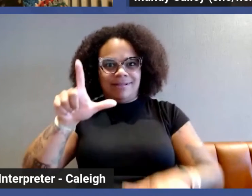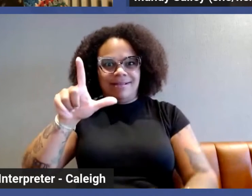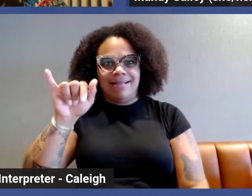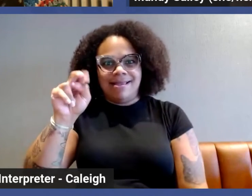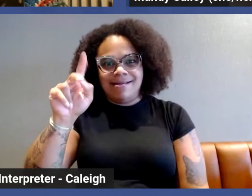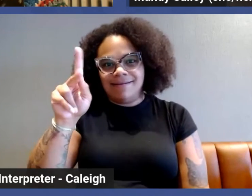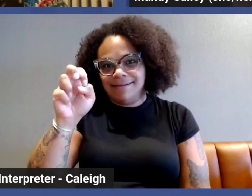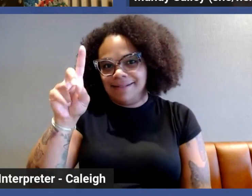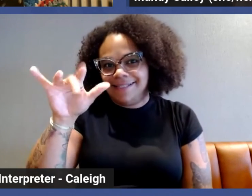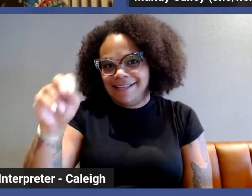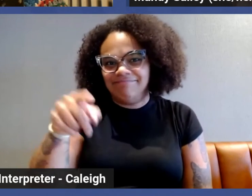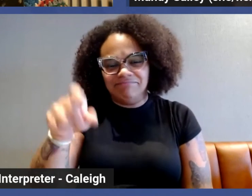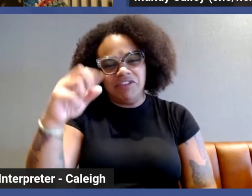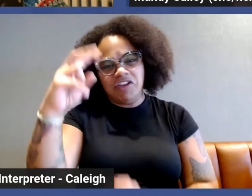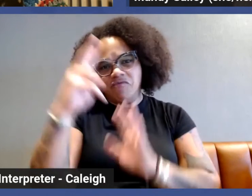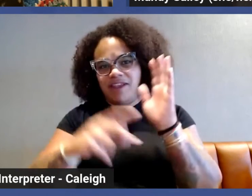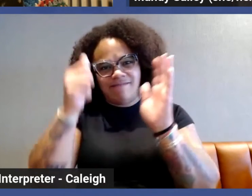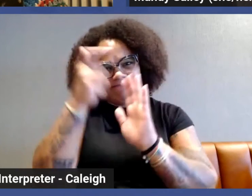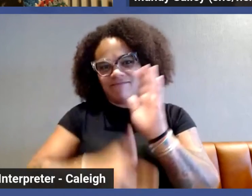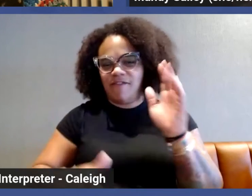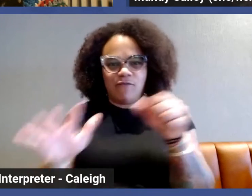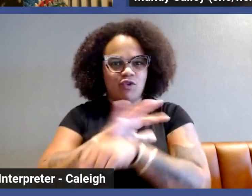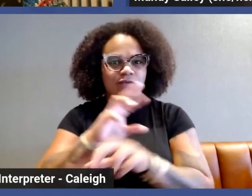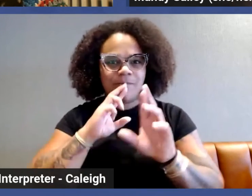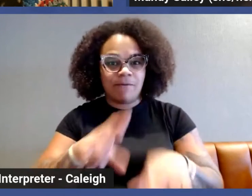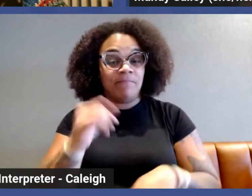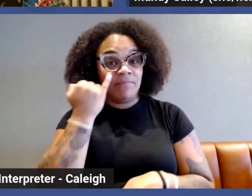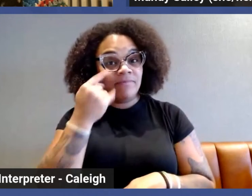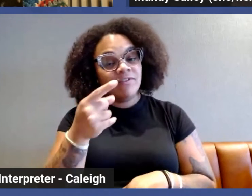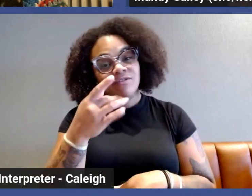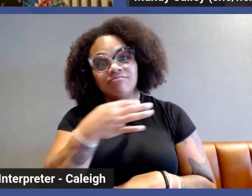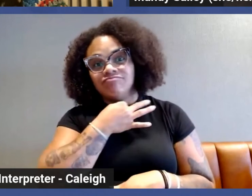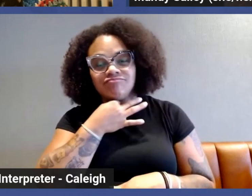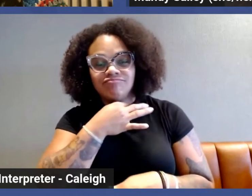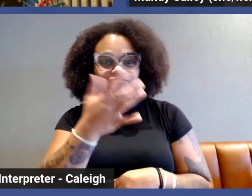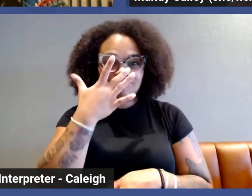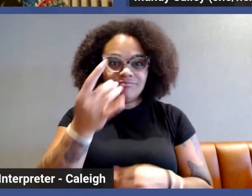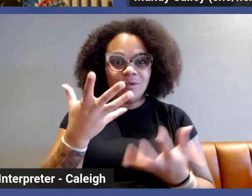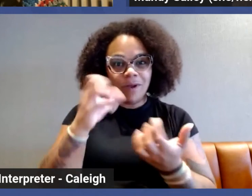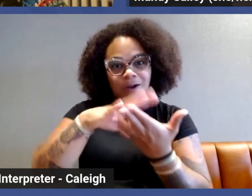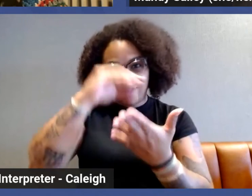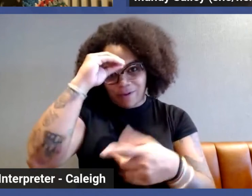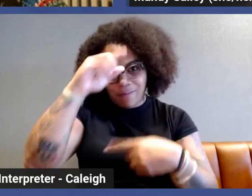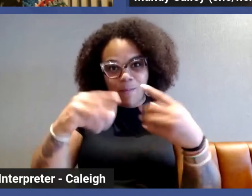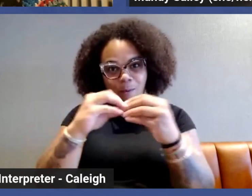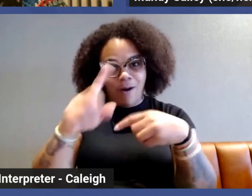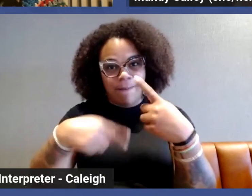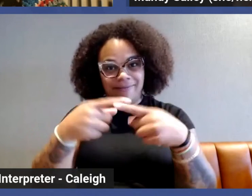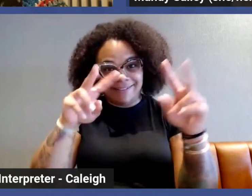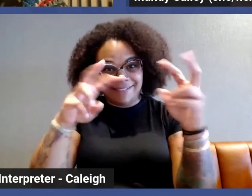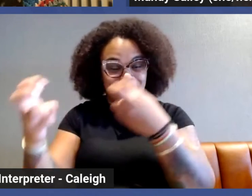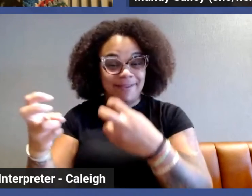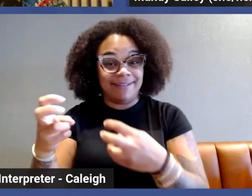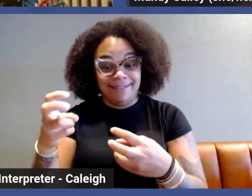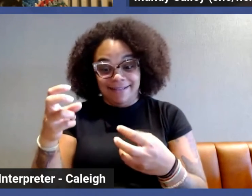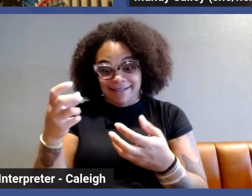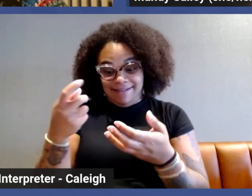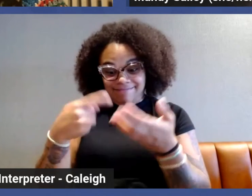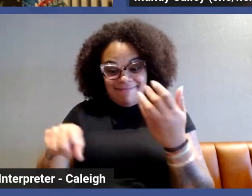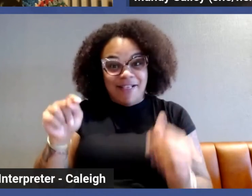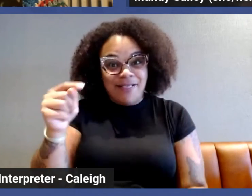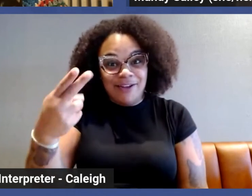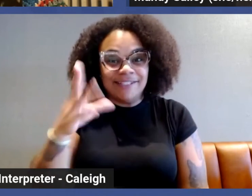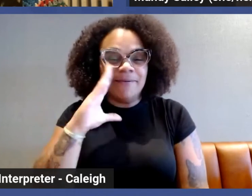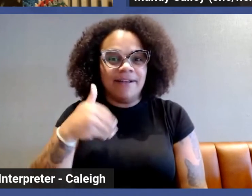thing. If you are interested in learning more about this topic, actually coming up this Thursday, we have our next